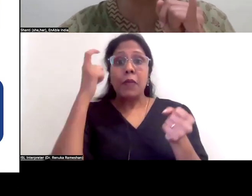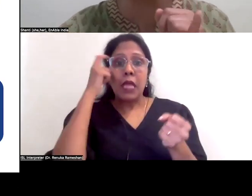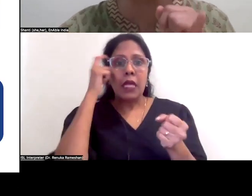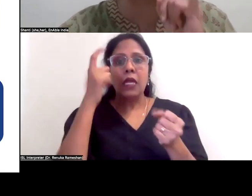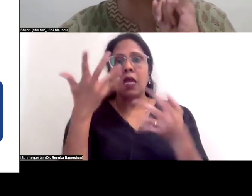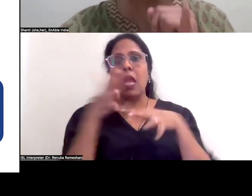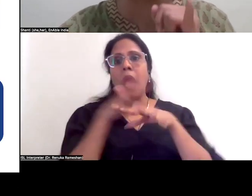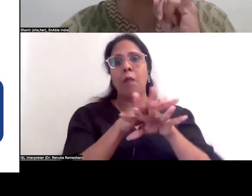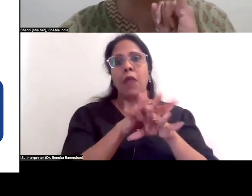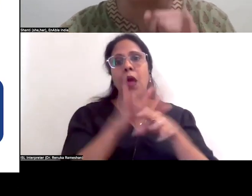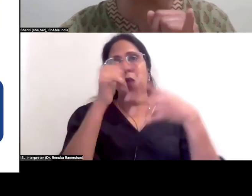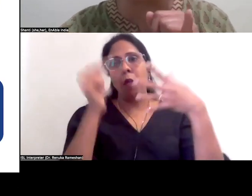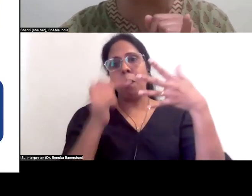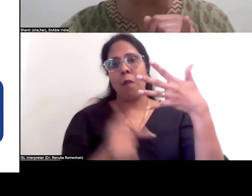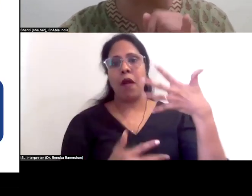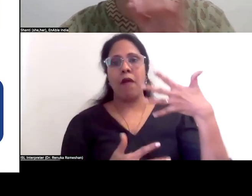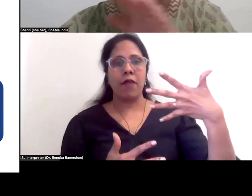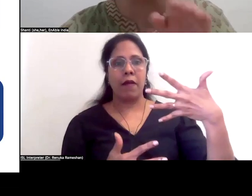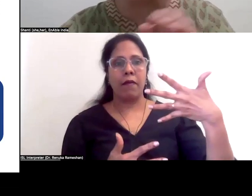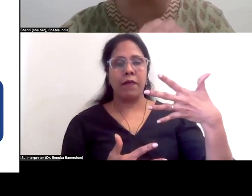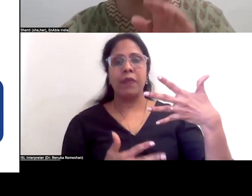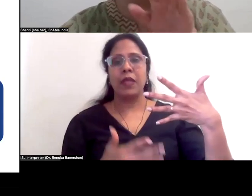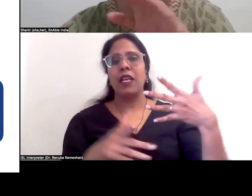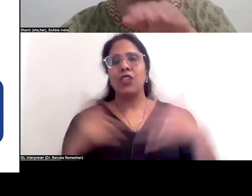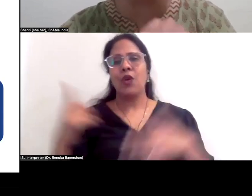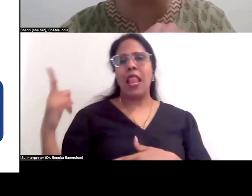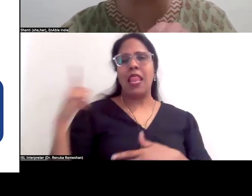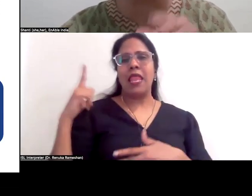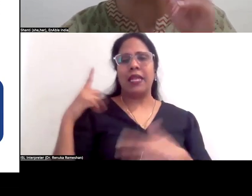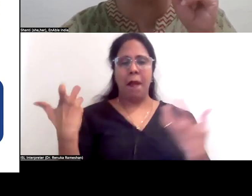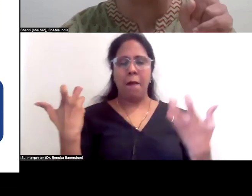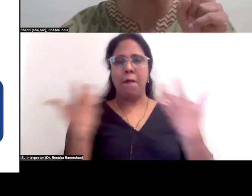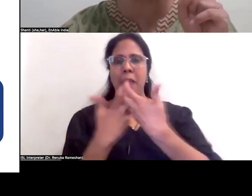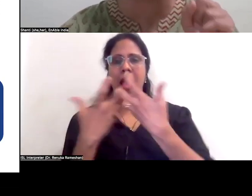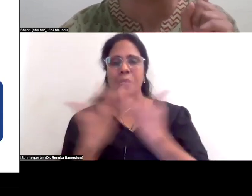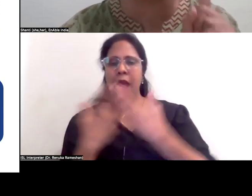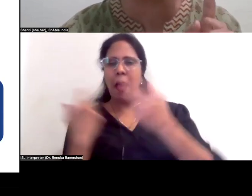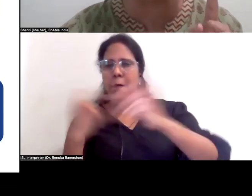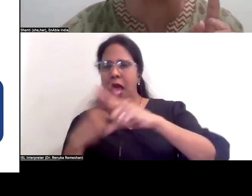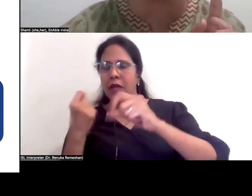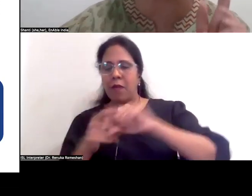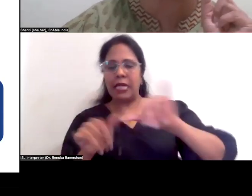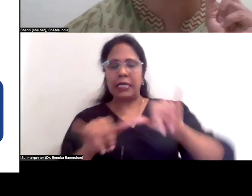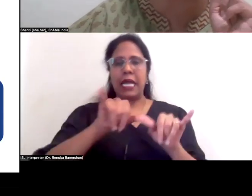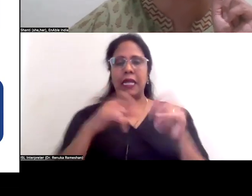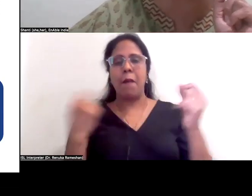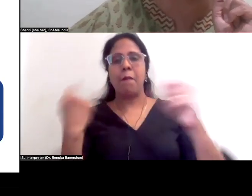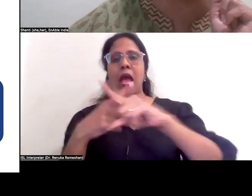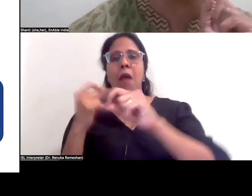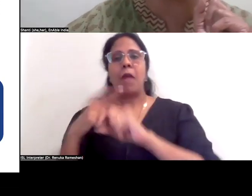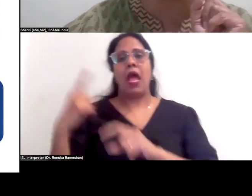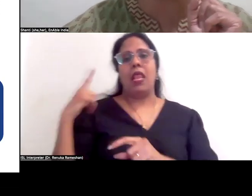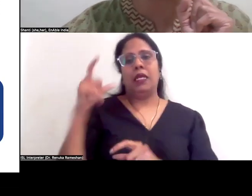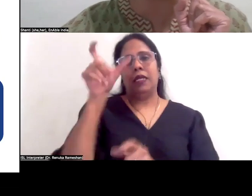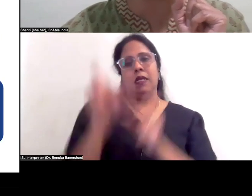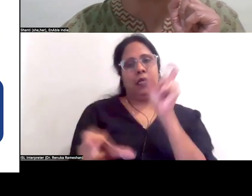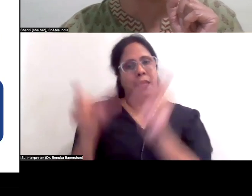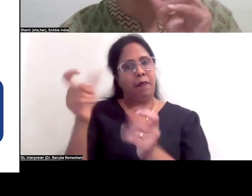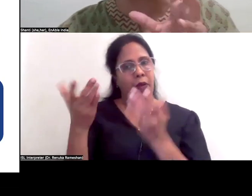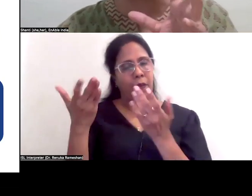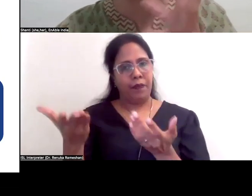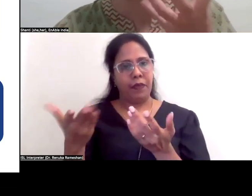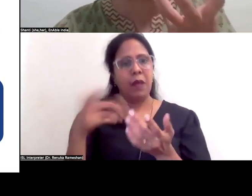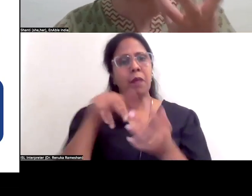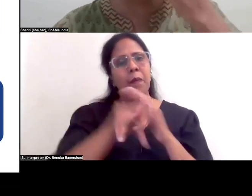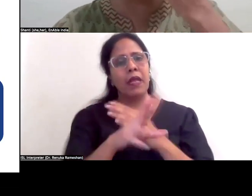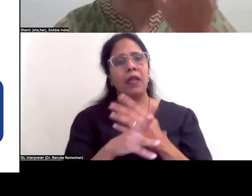The first is adaptive leadership. There are others which I'll come to. The first is adaptive leadership, which is about learning together to